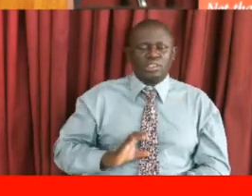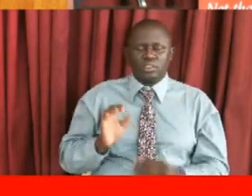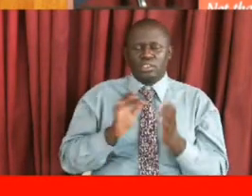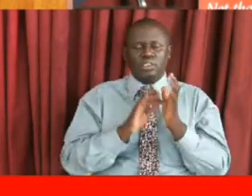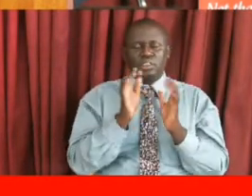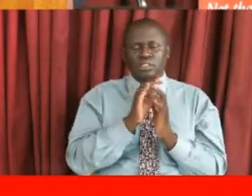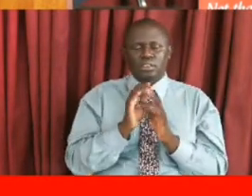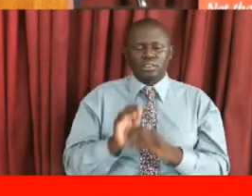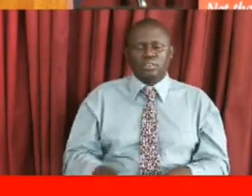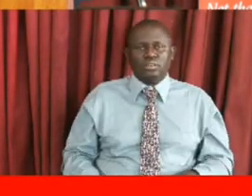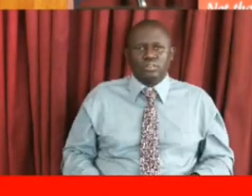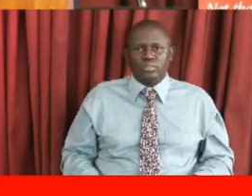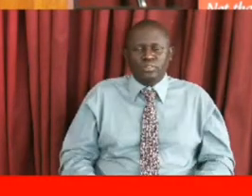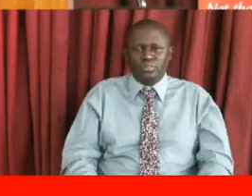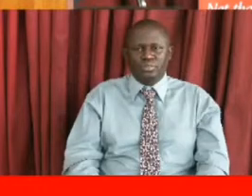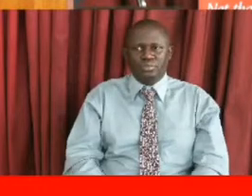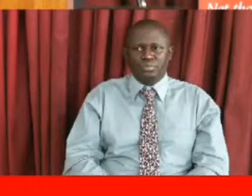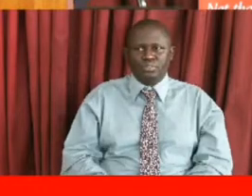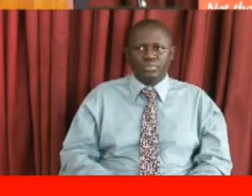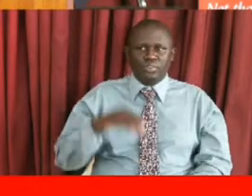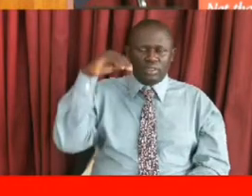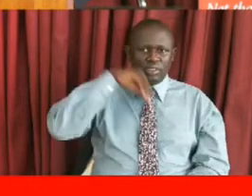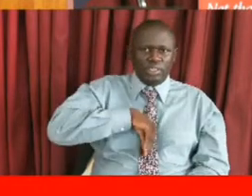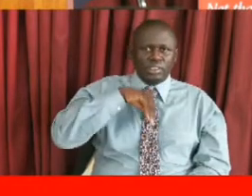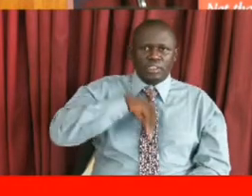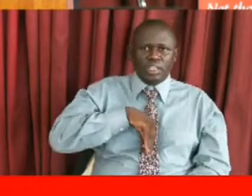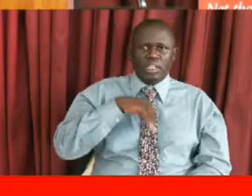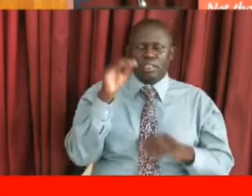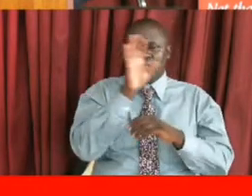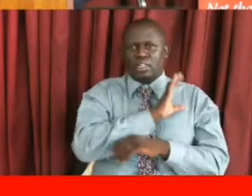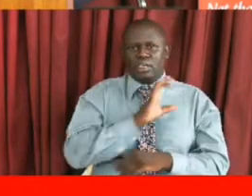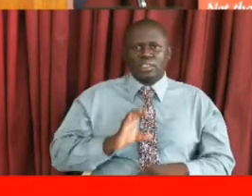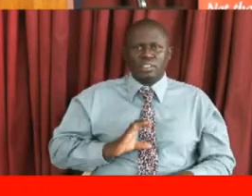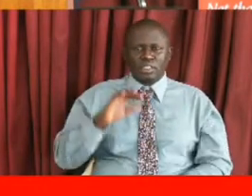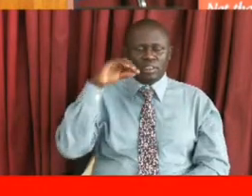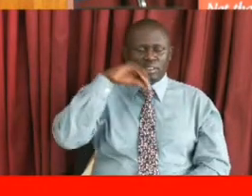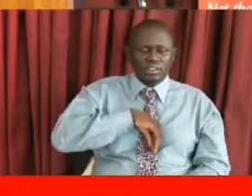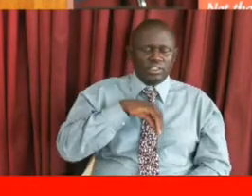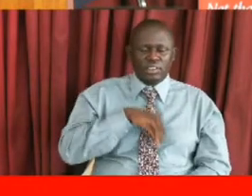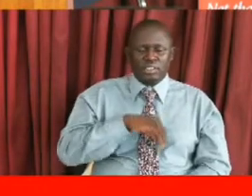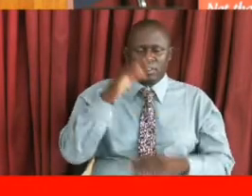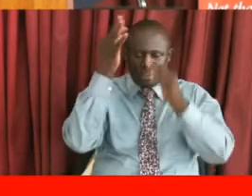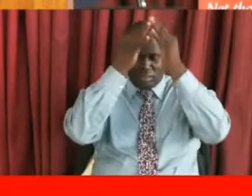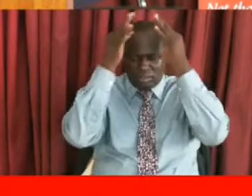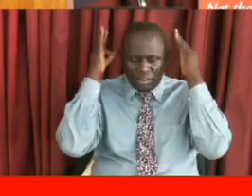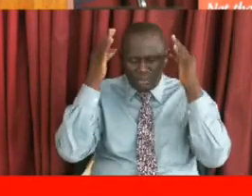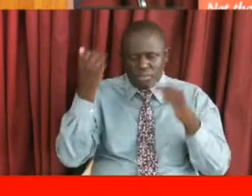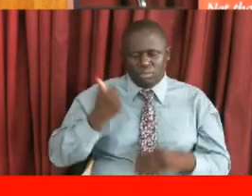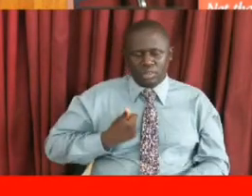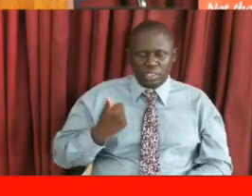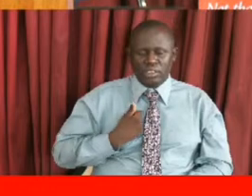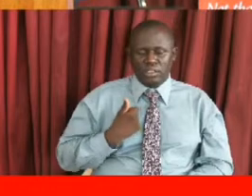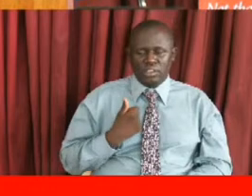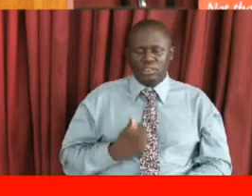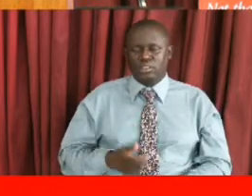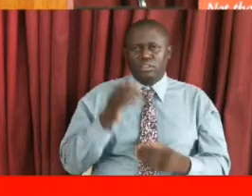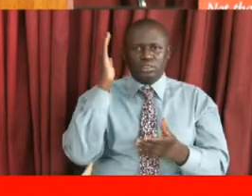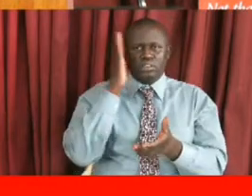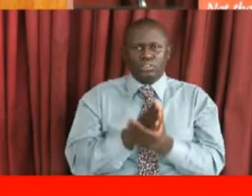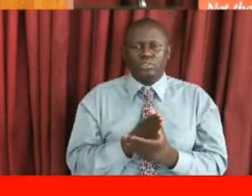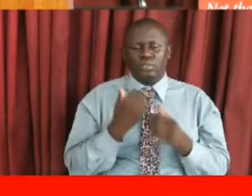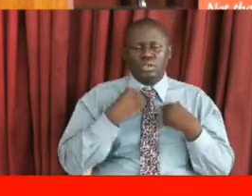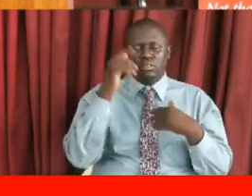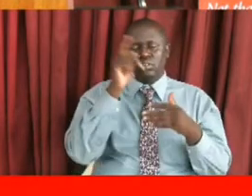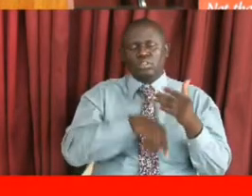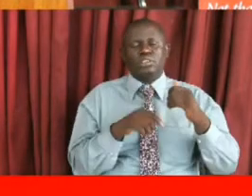believer's position in Christ being a bride to the bridegroom AAR in